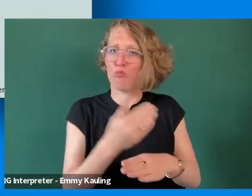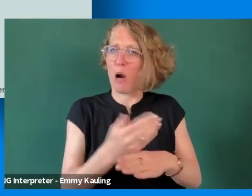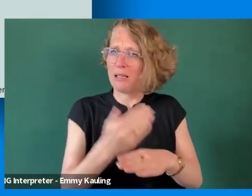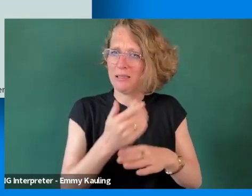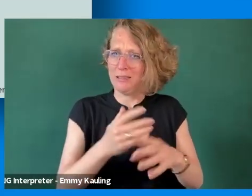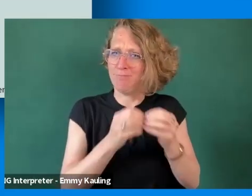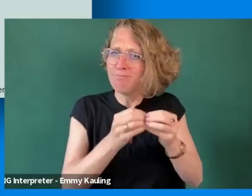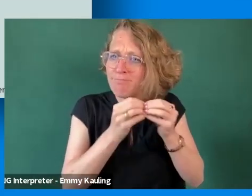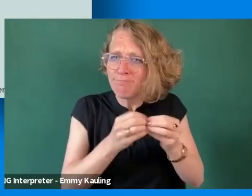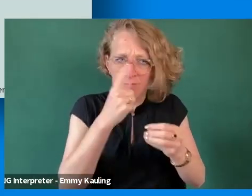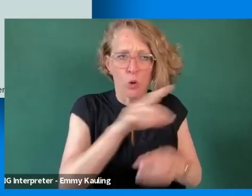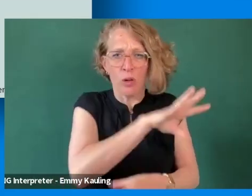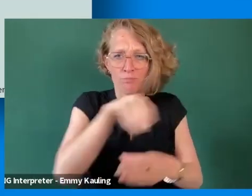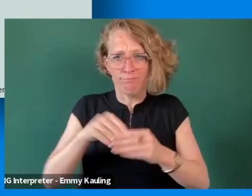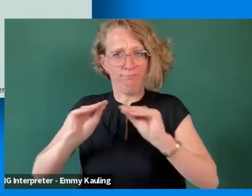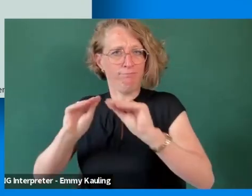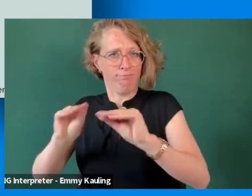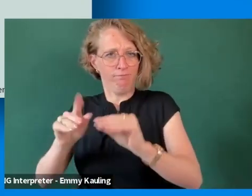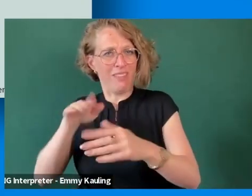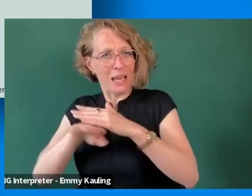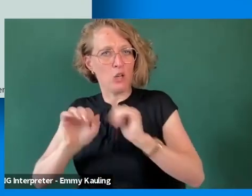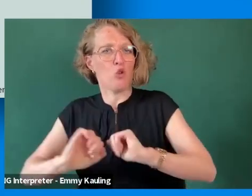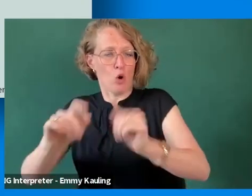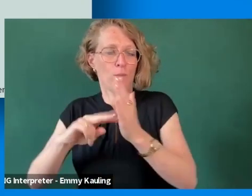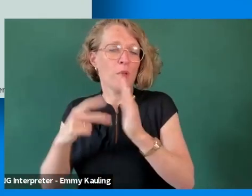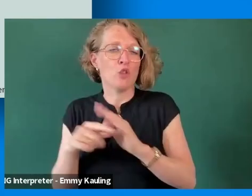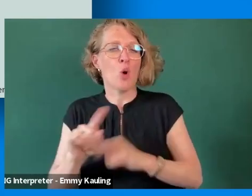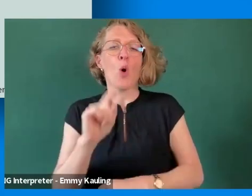guide there. So that's the first of the 4 guides that we're going to